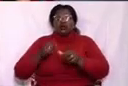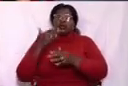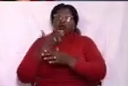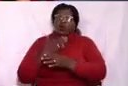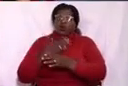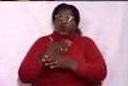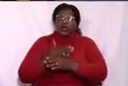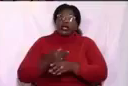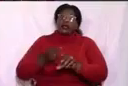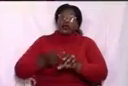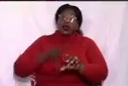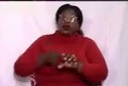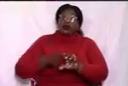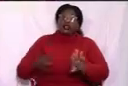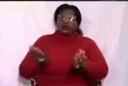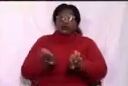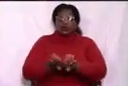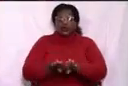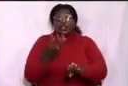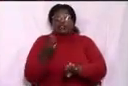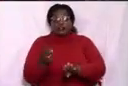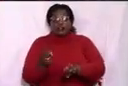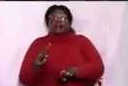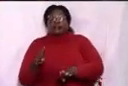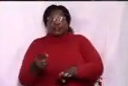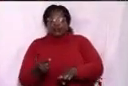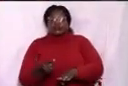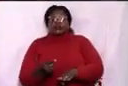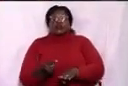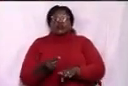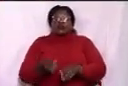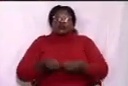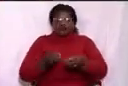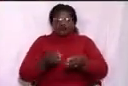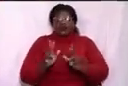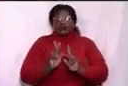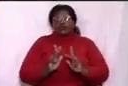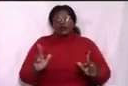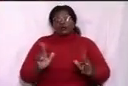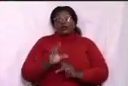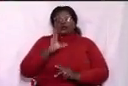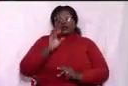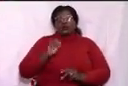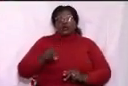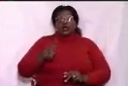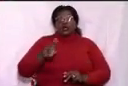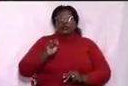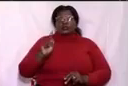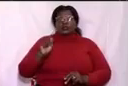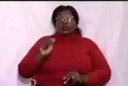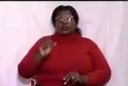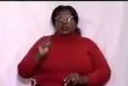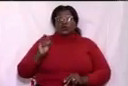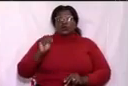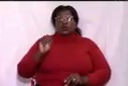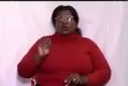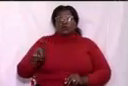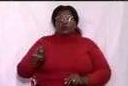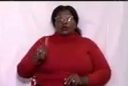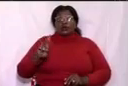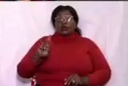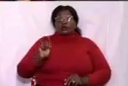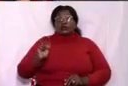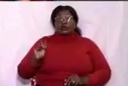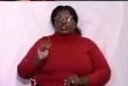I can really tell, because how else would I have known about Afroprint? Yeah.